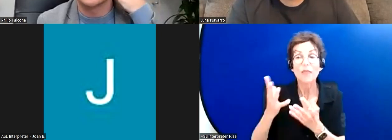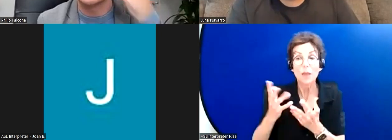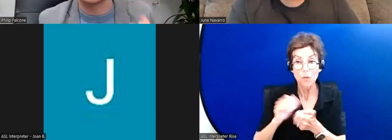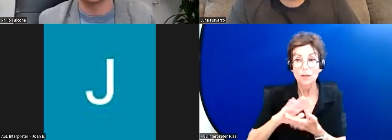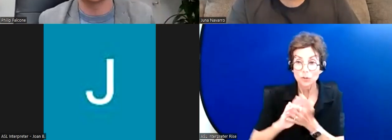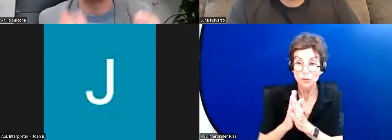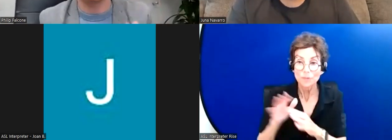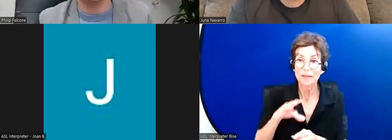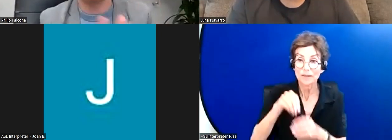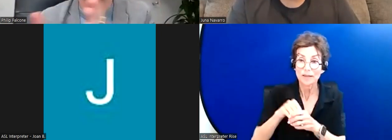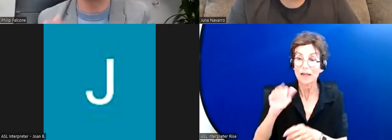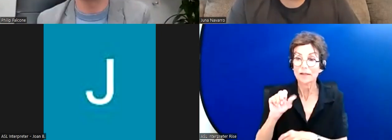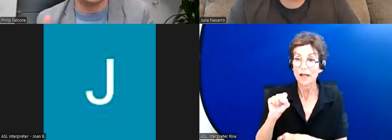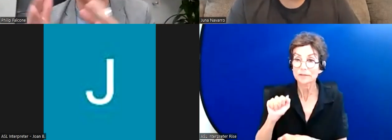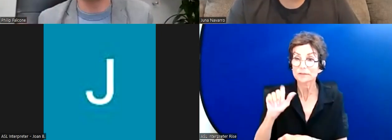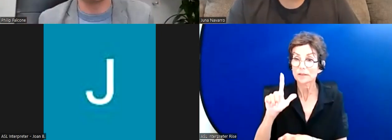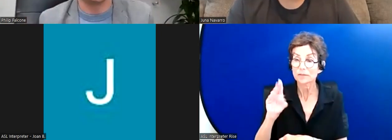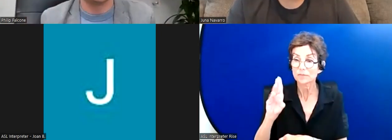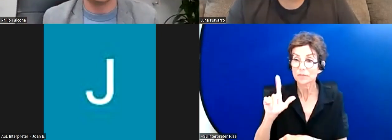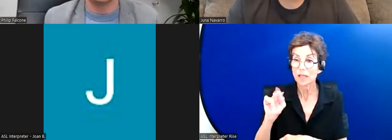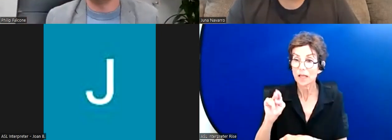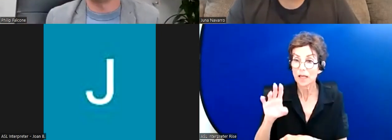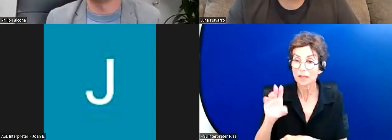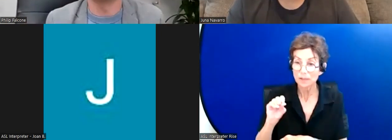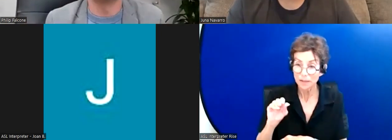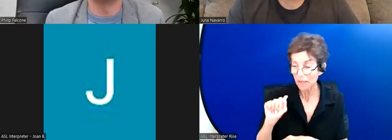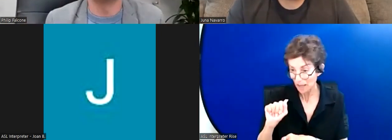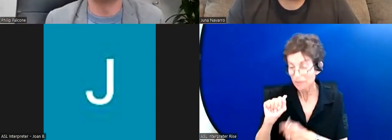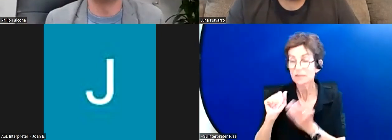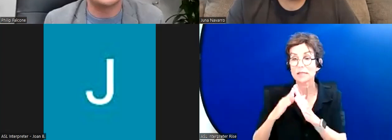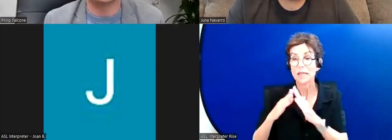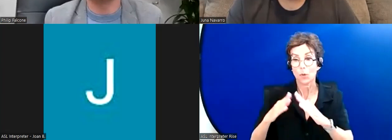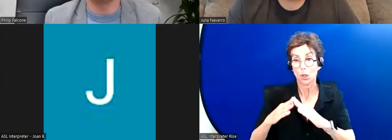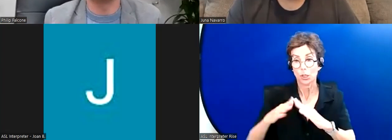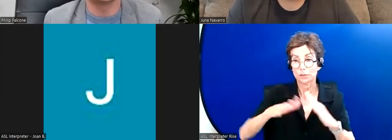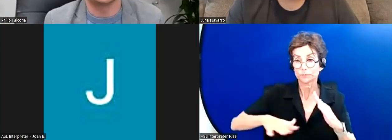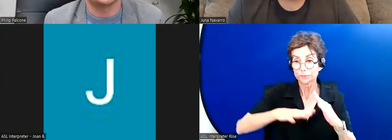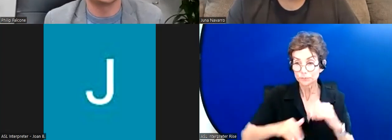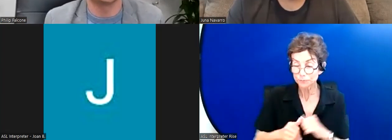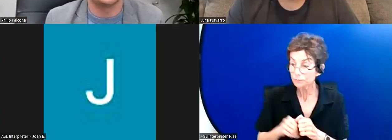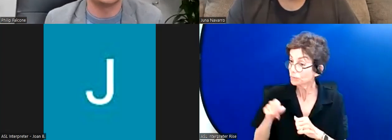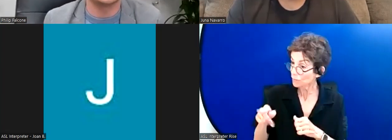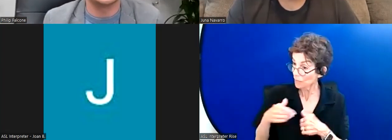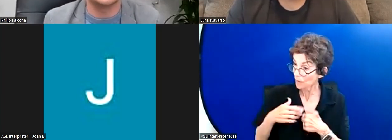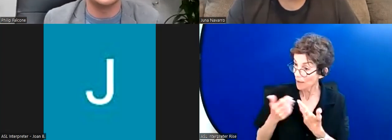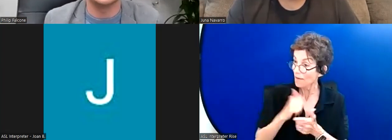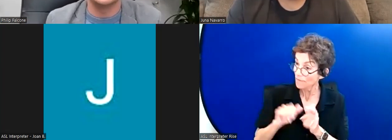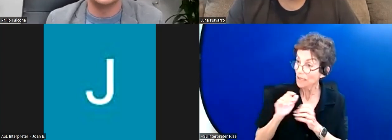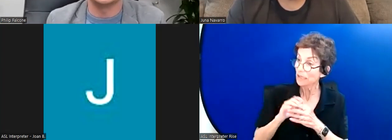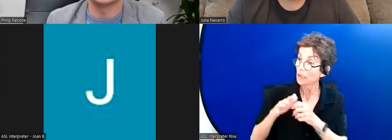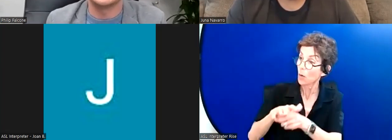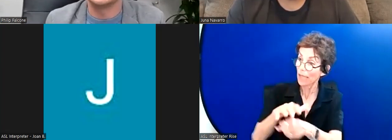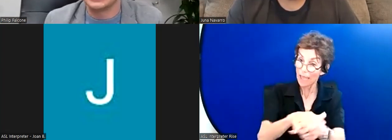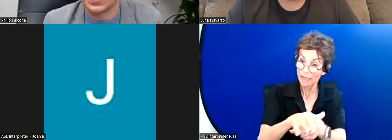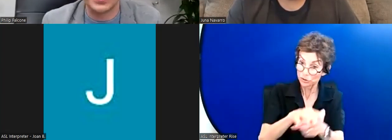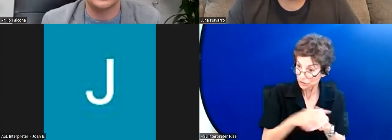neighborhood. So they came to us with the money and with the neighborhood. And they said, do you have any locations in the neighborhood that you all have kind of identified? And